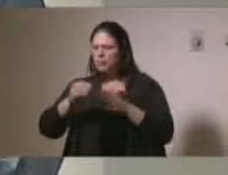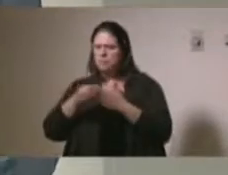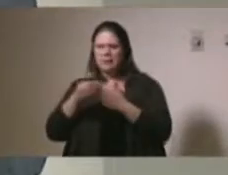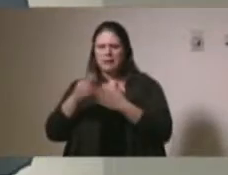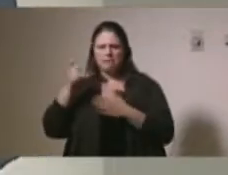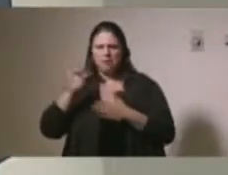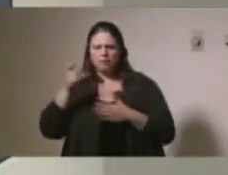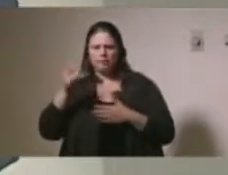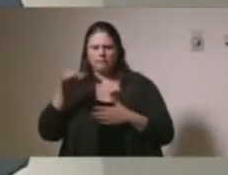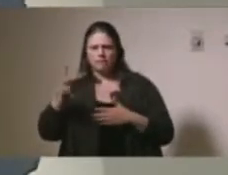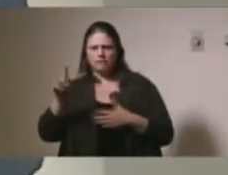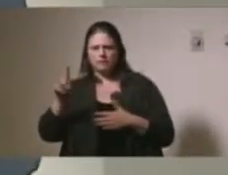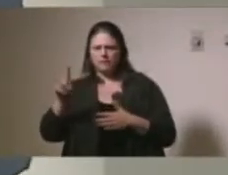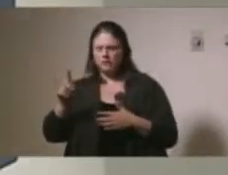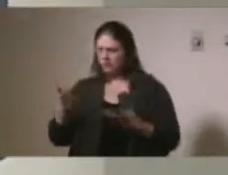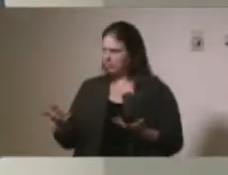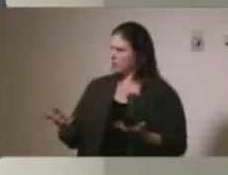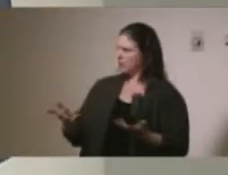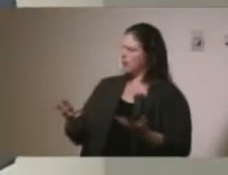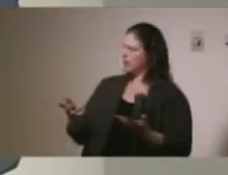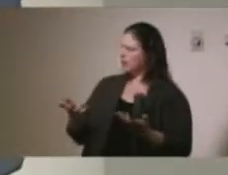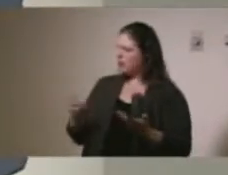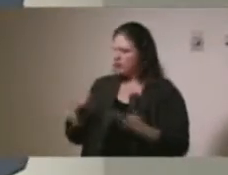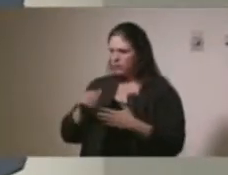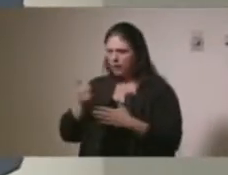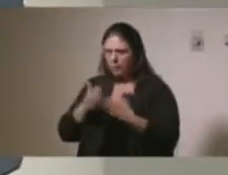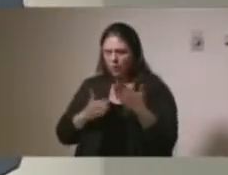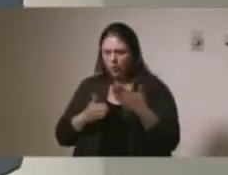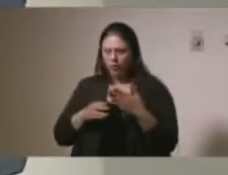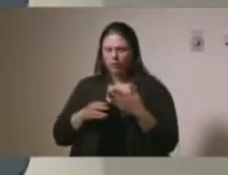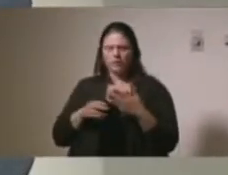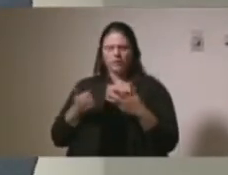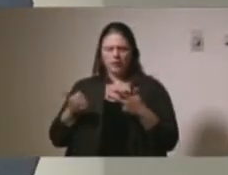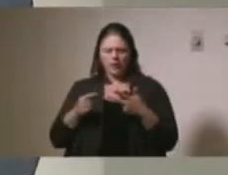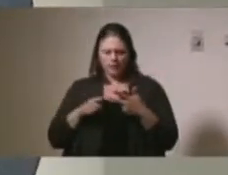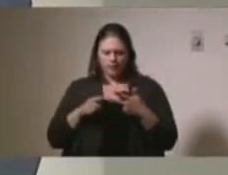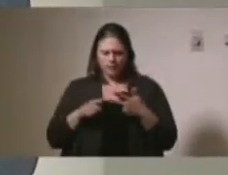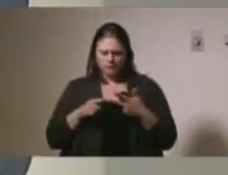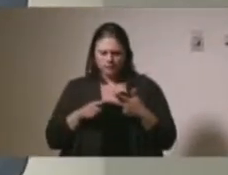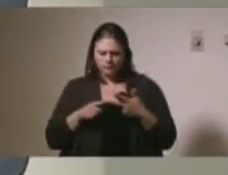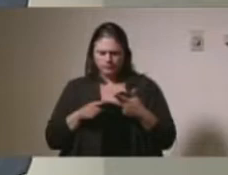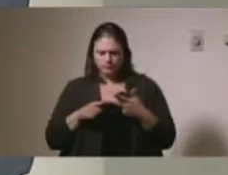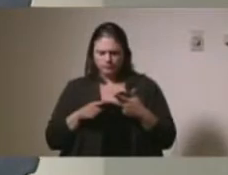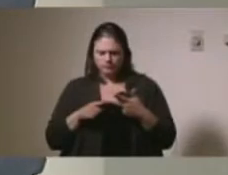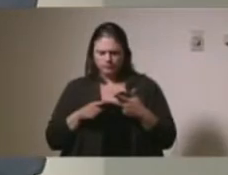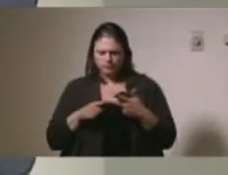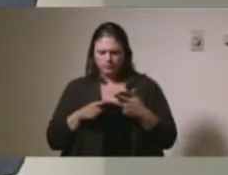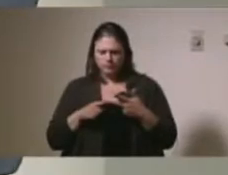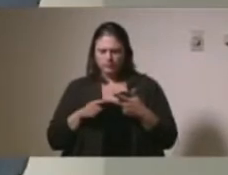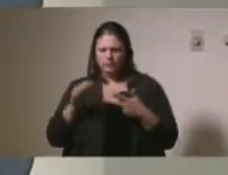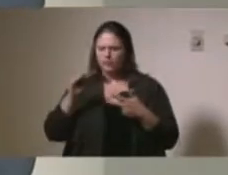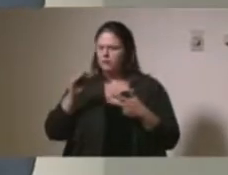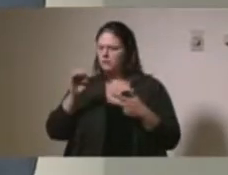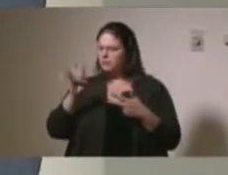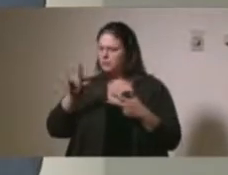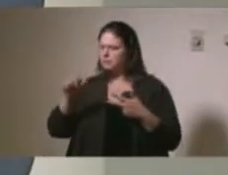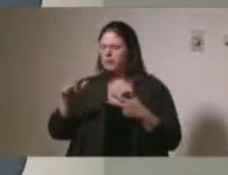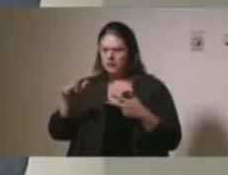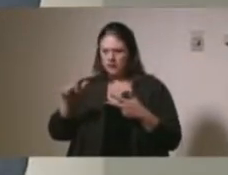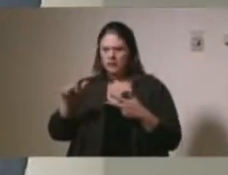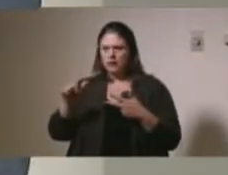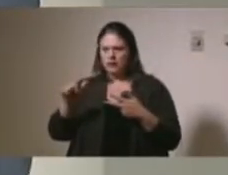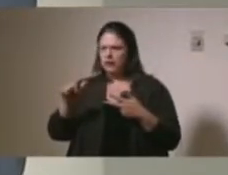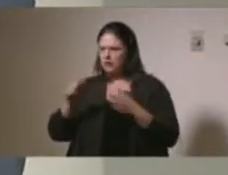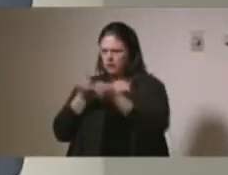was another aspect of this attack. And then there's the support of the media that Canada Post